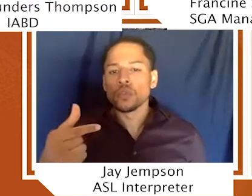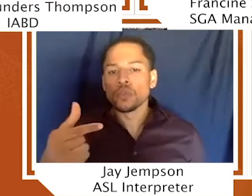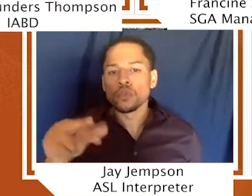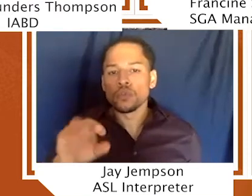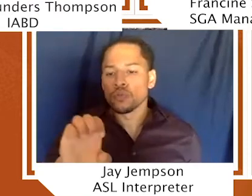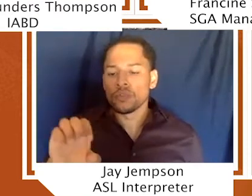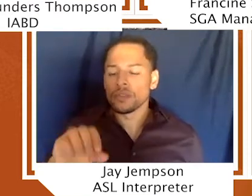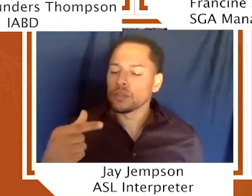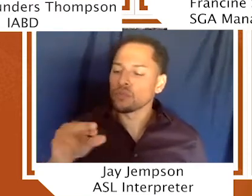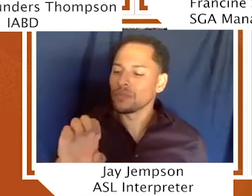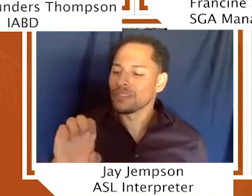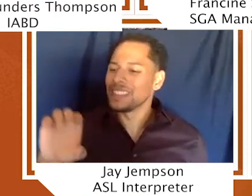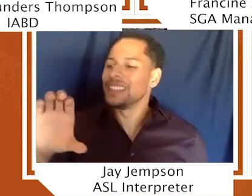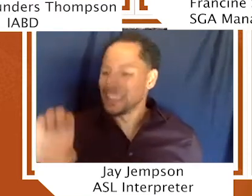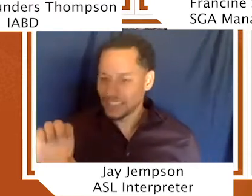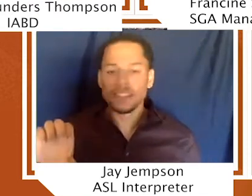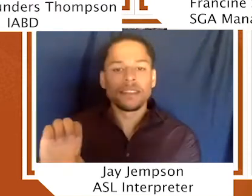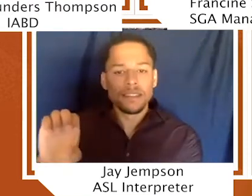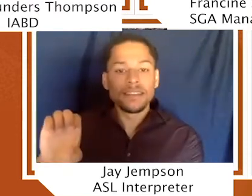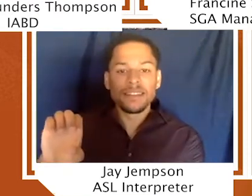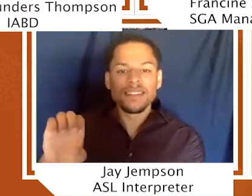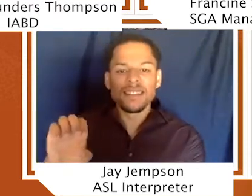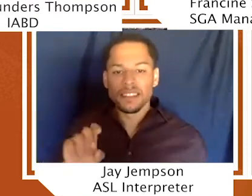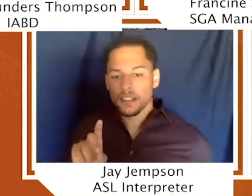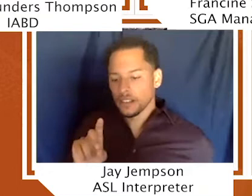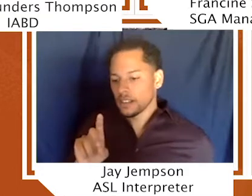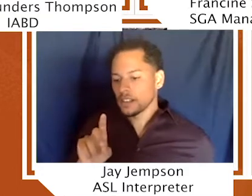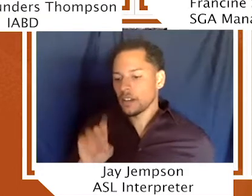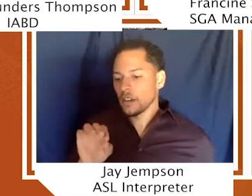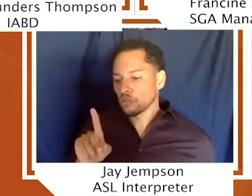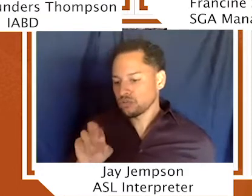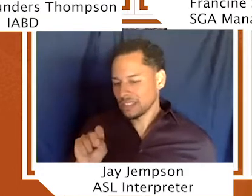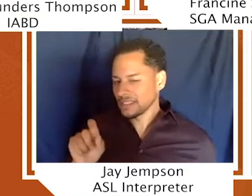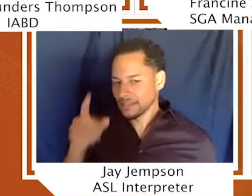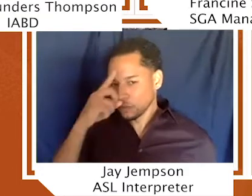Yes. Francine, would you go ahead and inform the people?